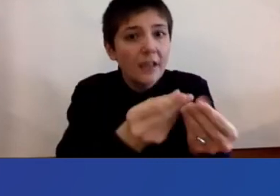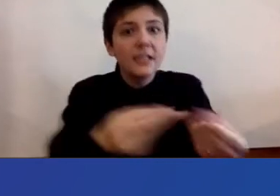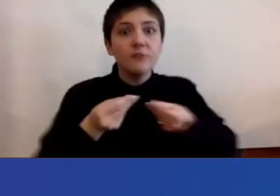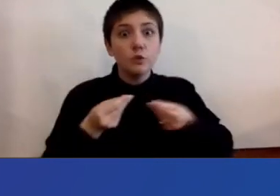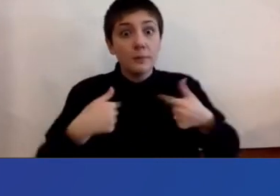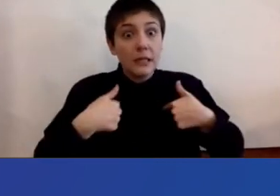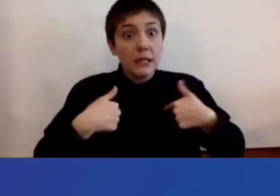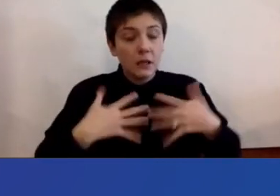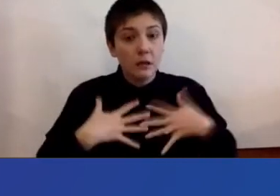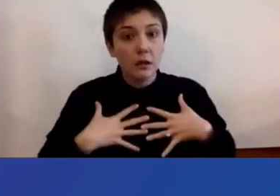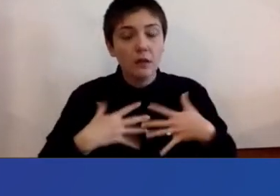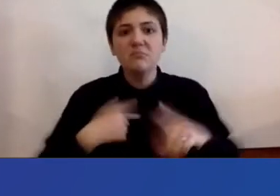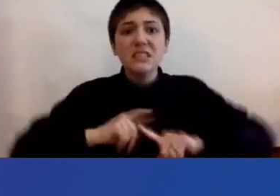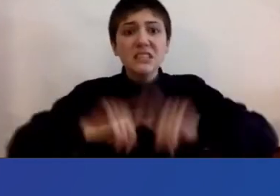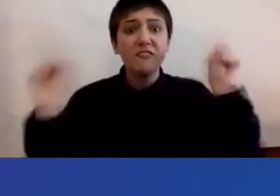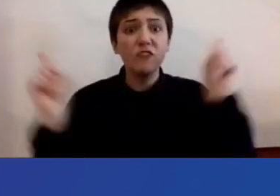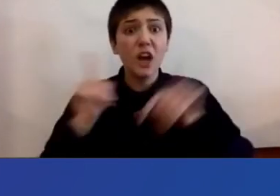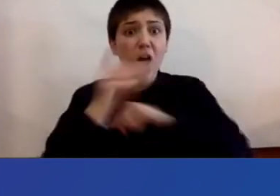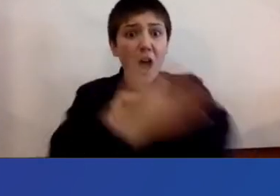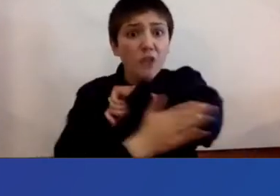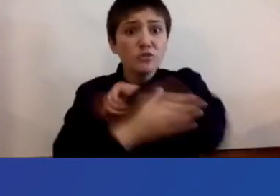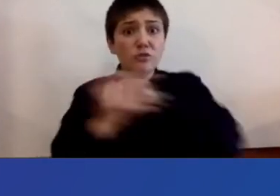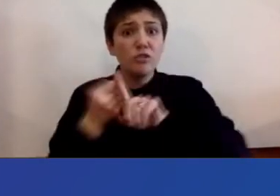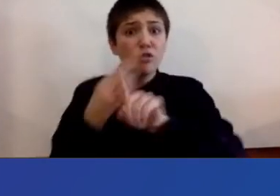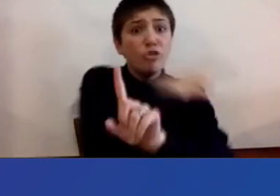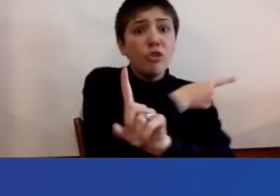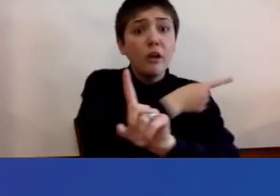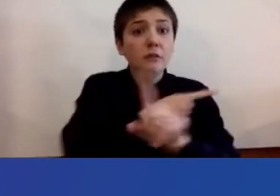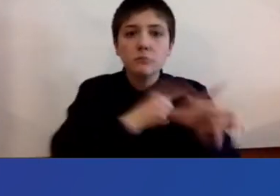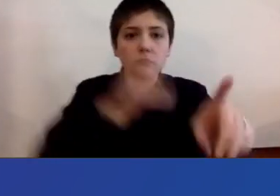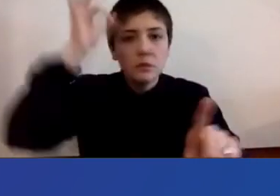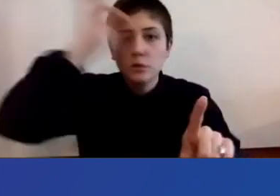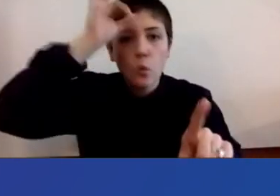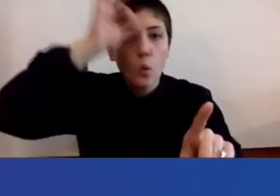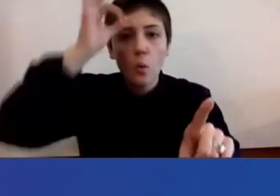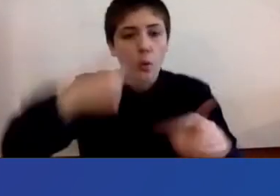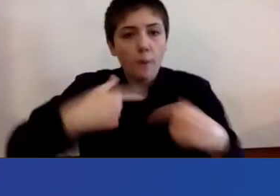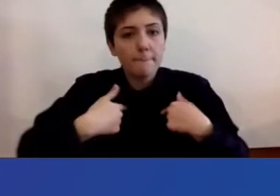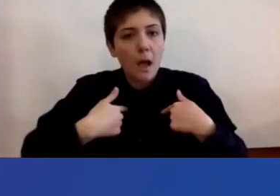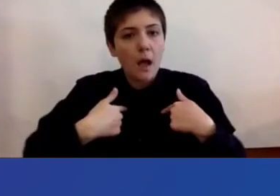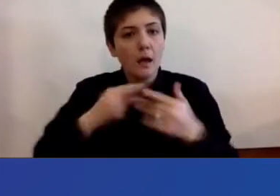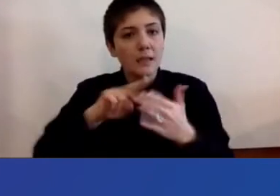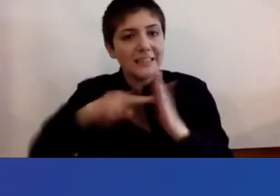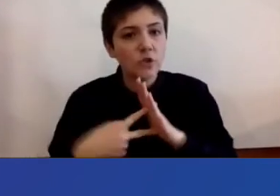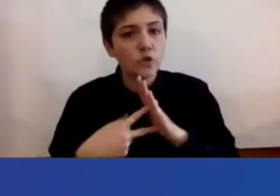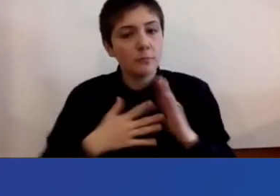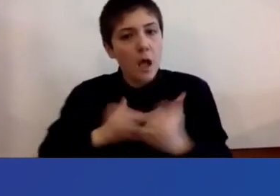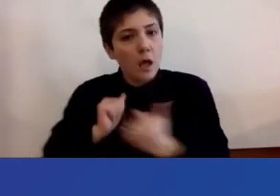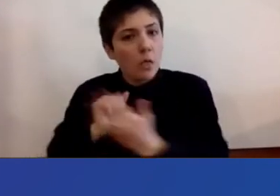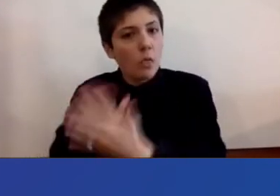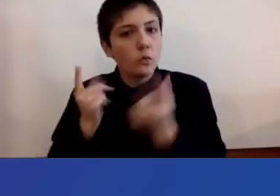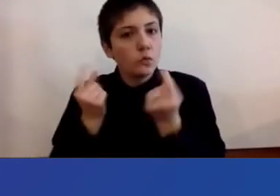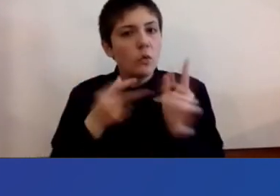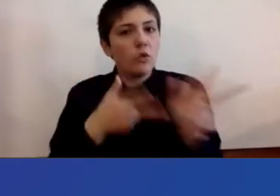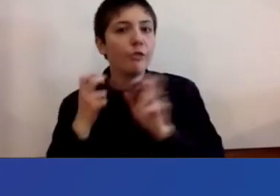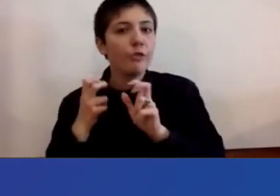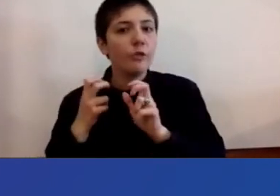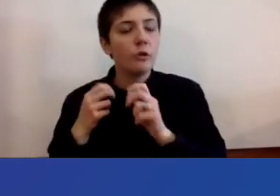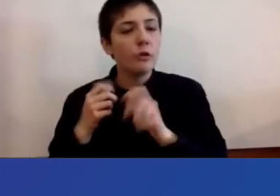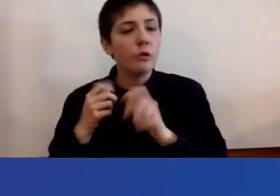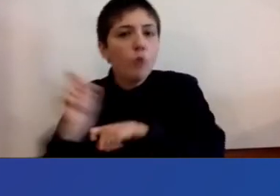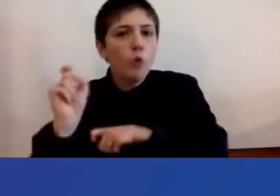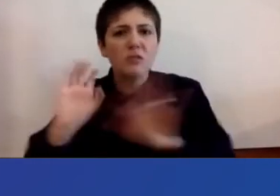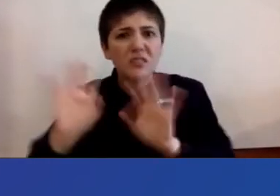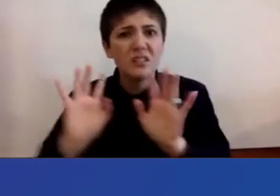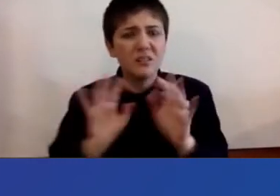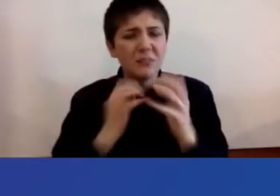of the country, and he doesn't know what I'm going to do with this. So for me, that's the spiritual connection to this, knowing that I